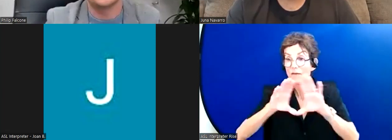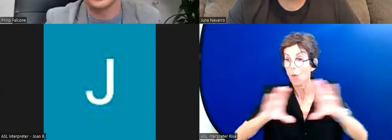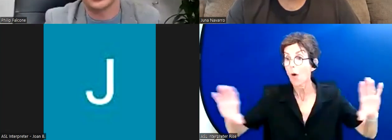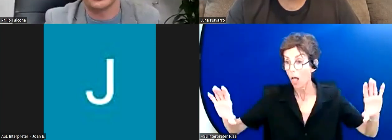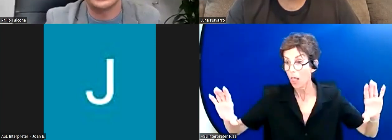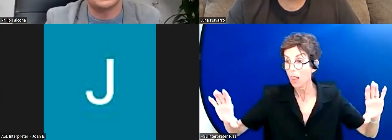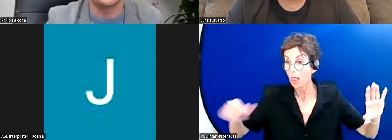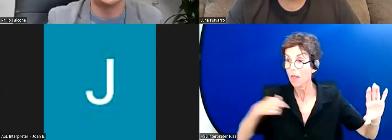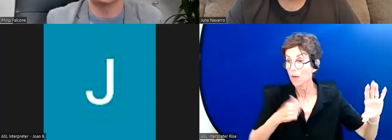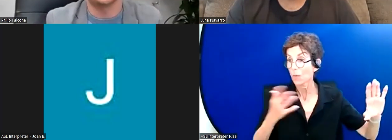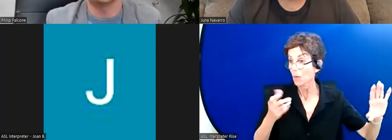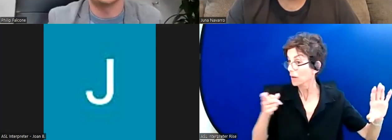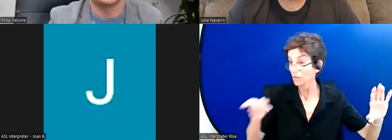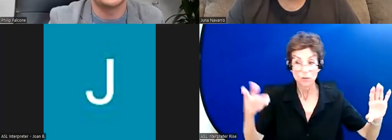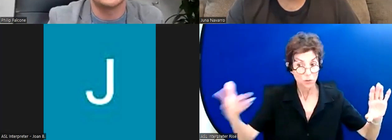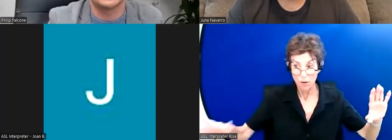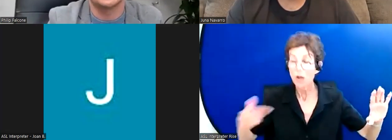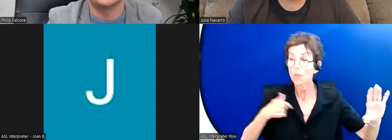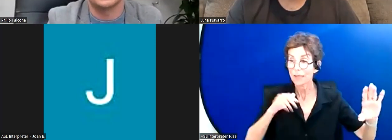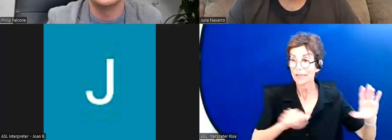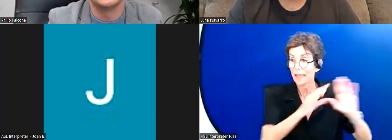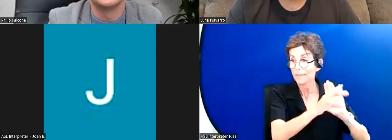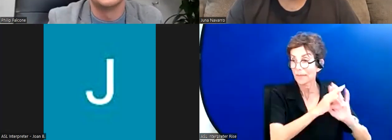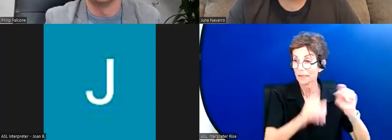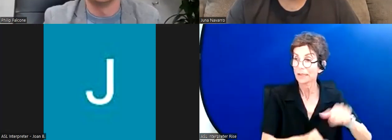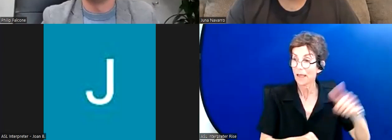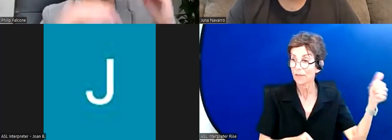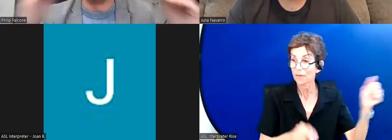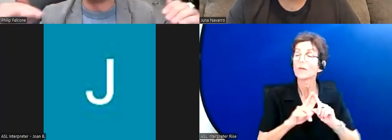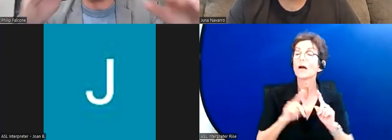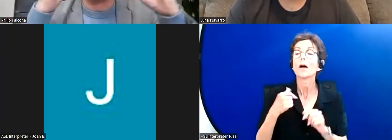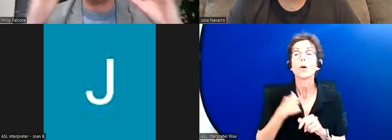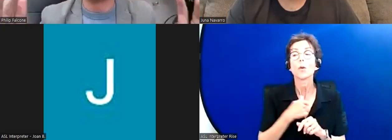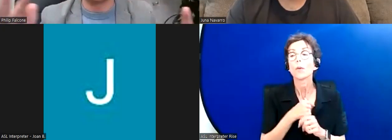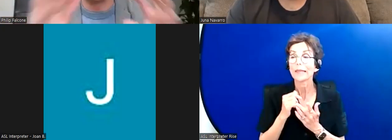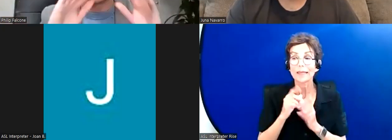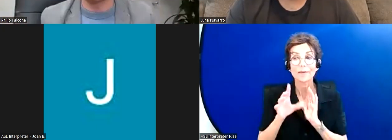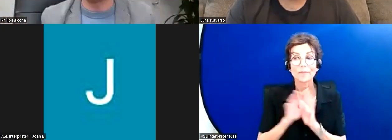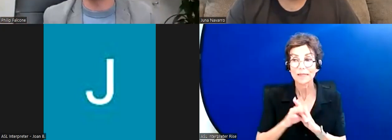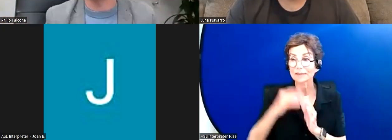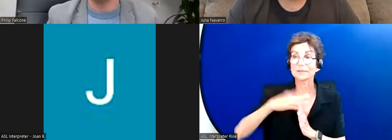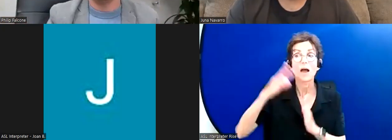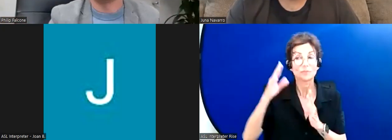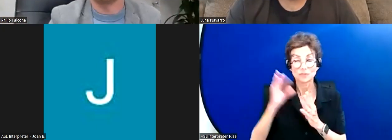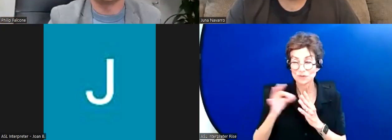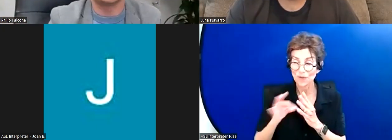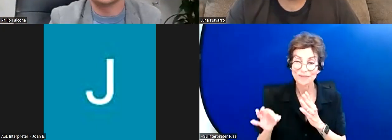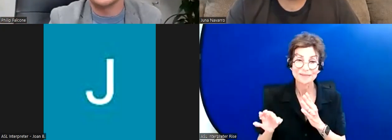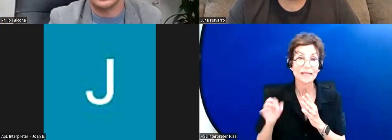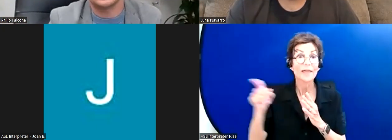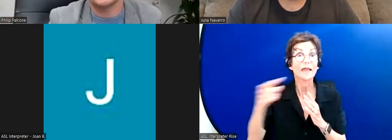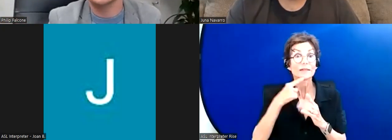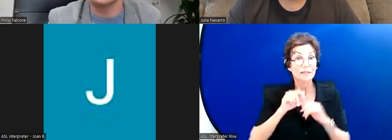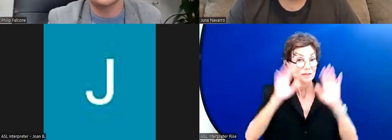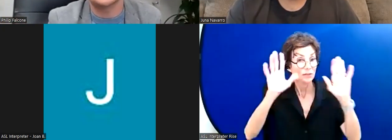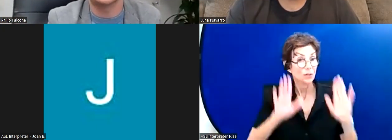If you guys don't want that one, we could look at some other ones, but honestly, this is kind of like number one, top choice. This is what we want to do. And they were like, that's a great